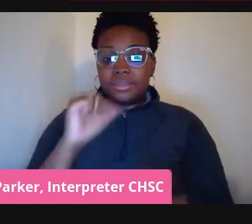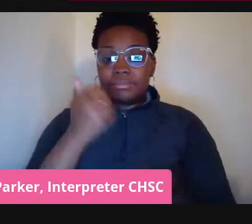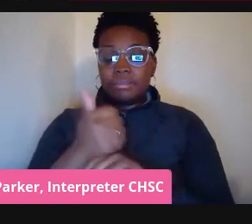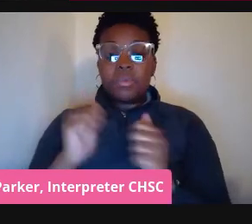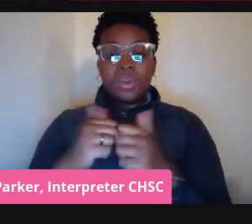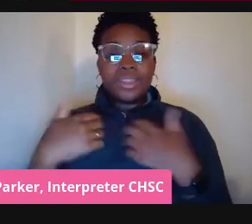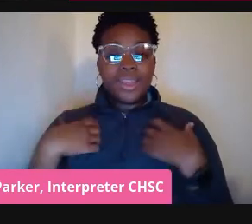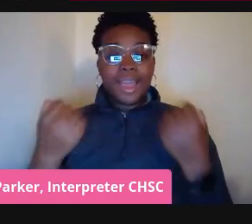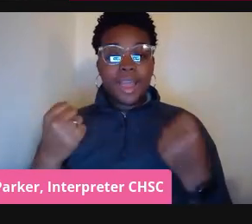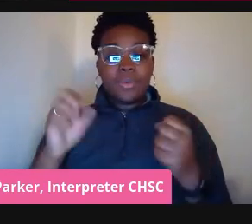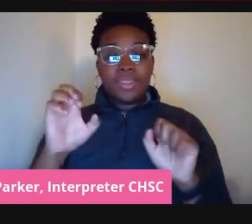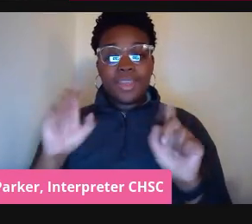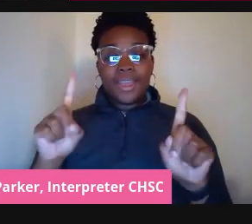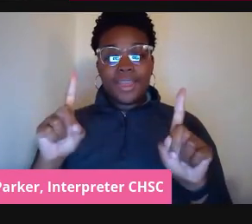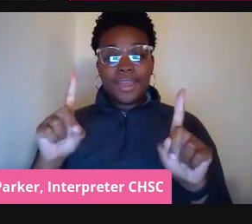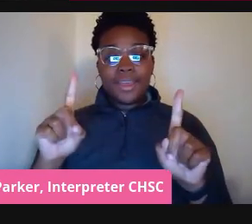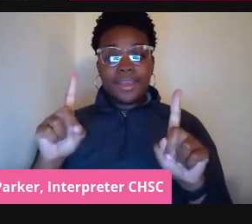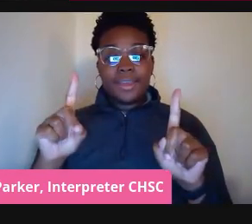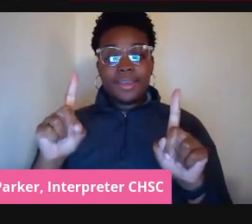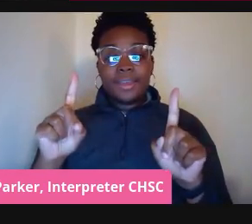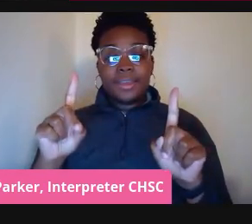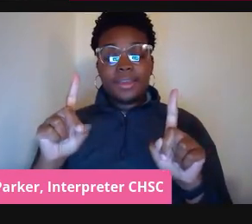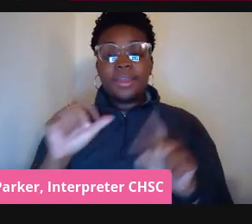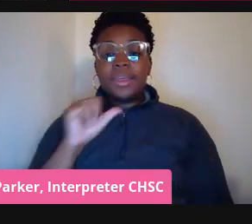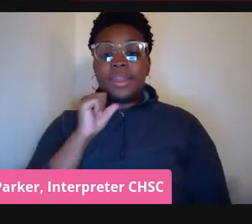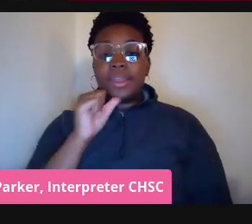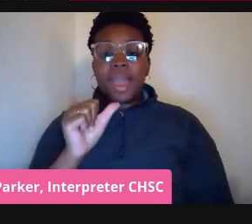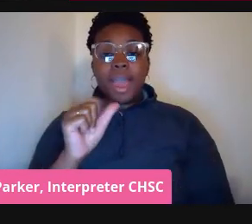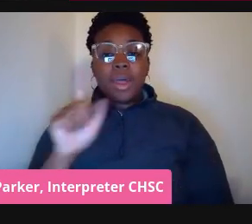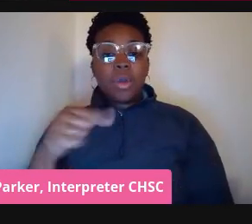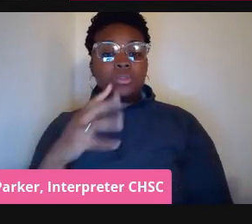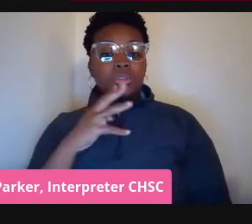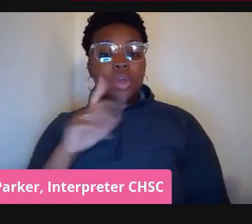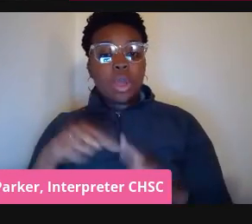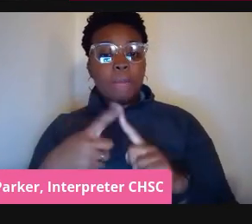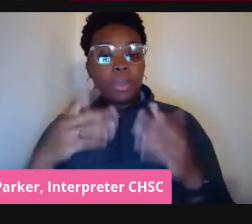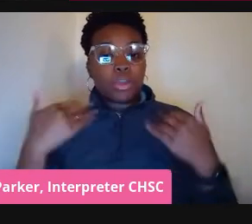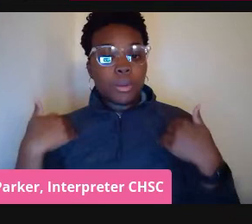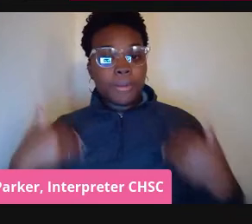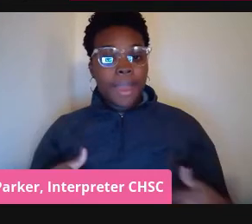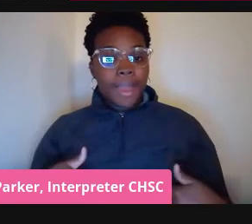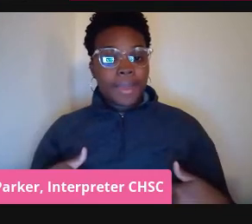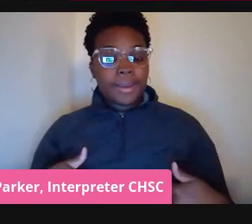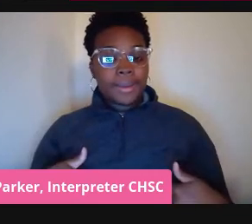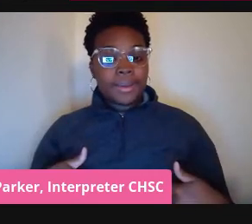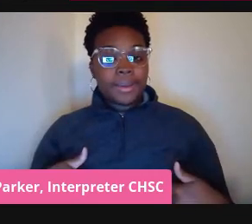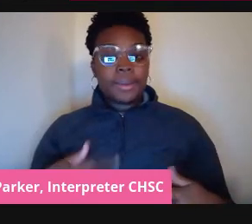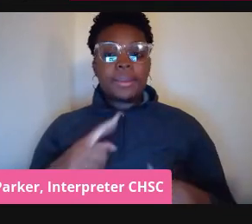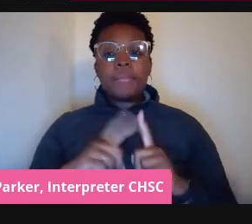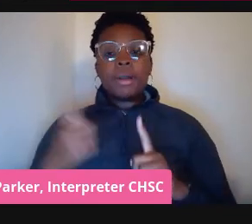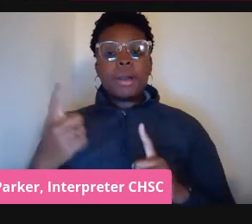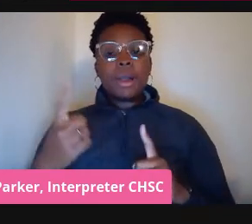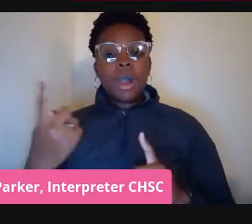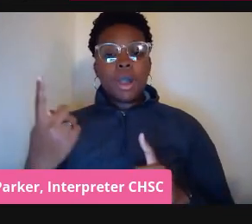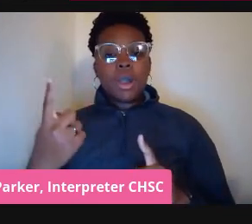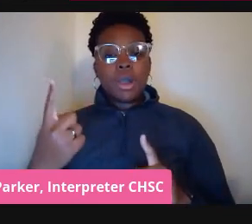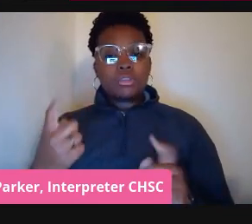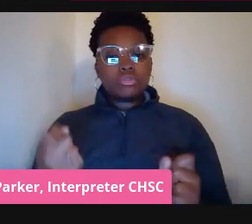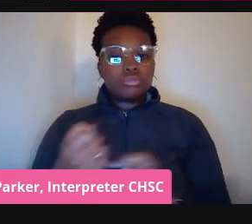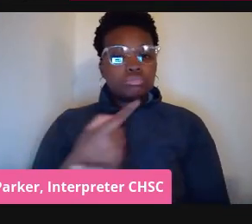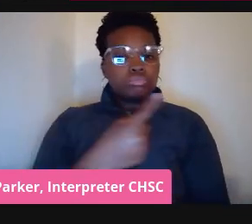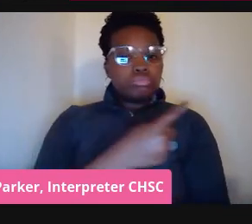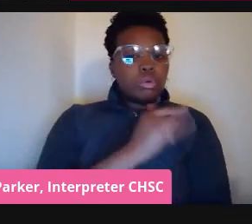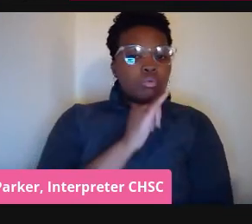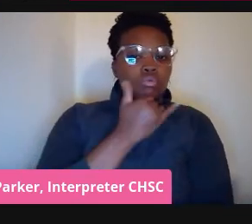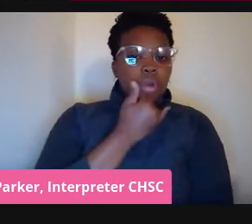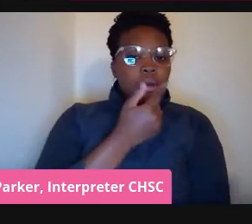education to talk about not just what's happening to your body, but what also could go wrong. especially if we know that, you know, there